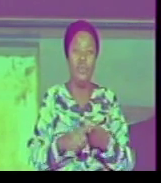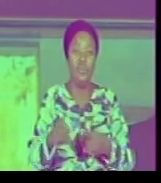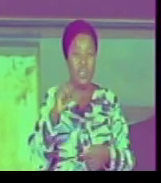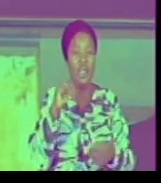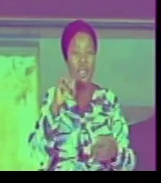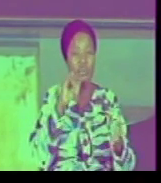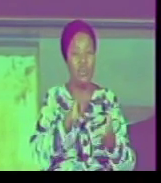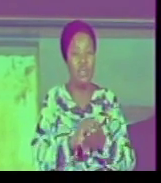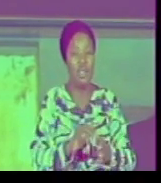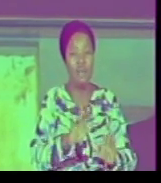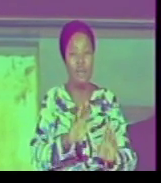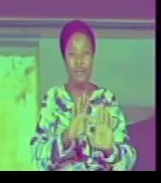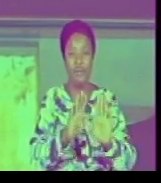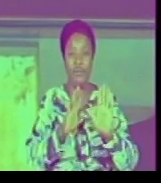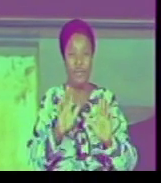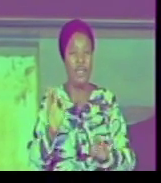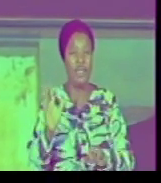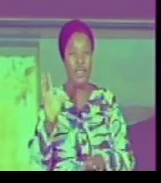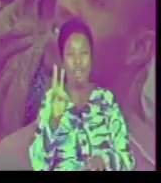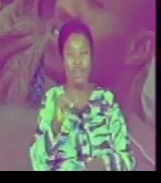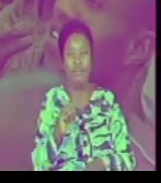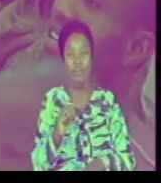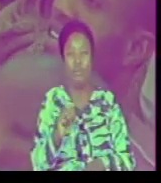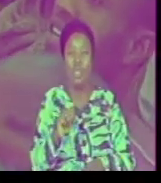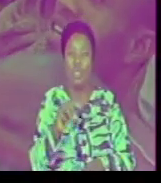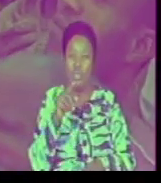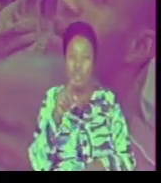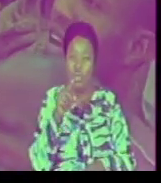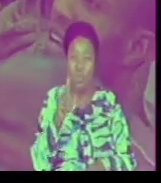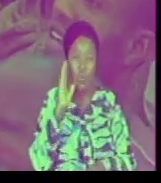him. You'll have plenty this year.